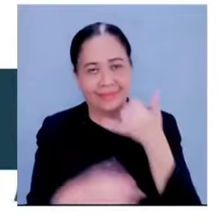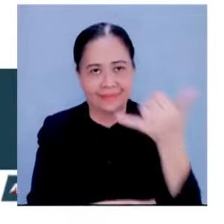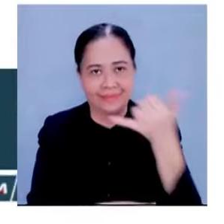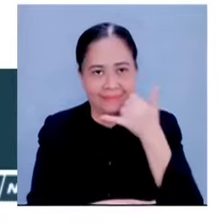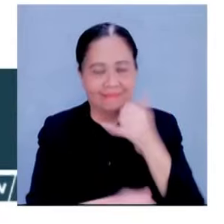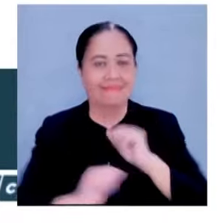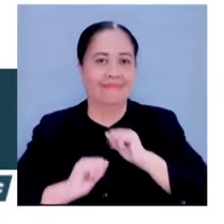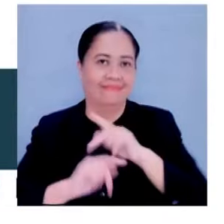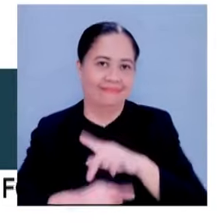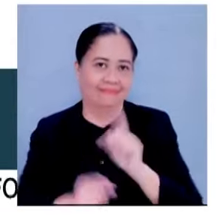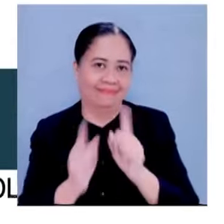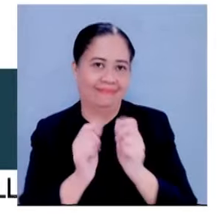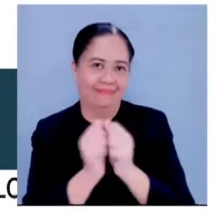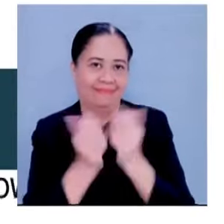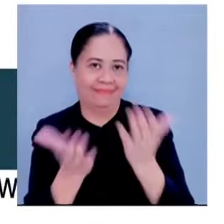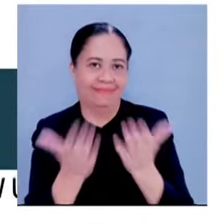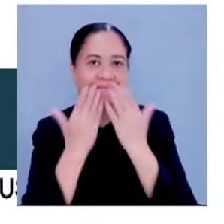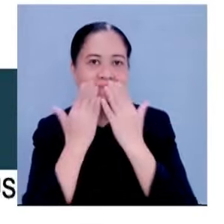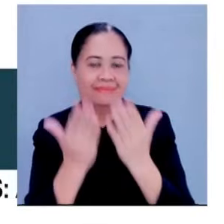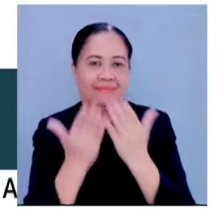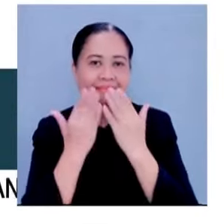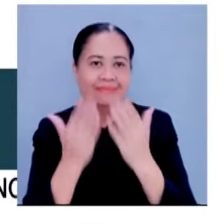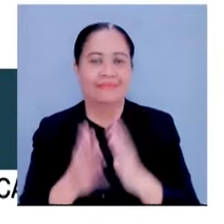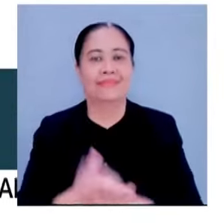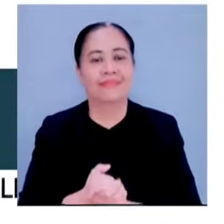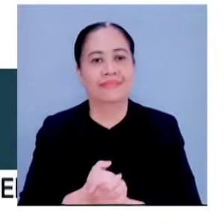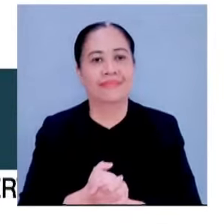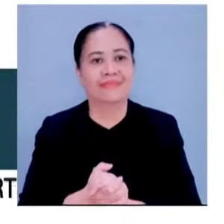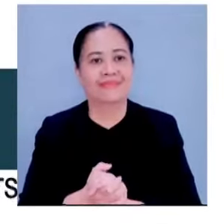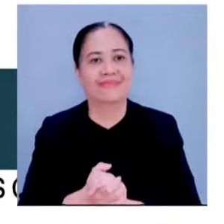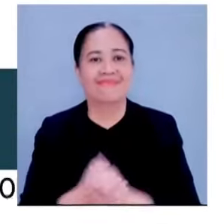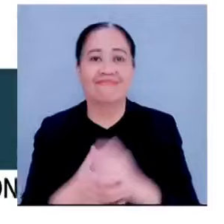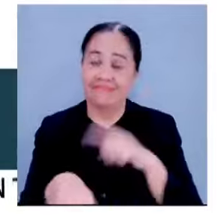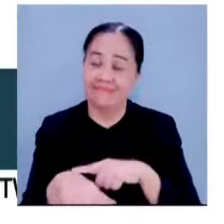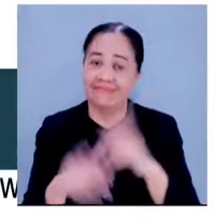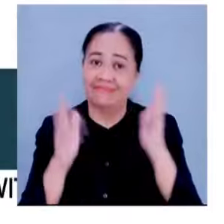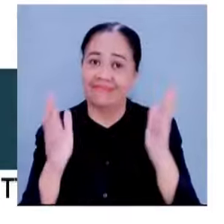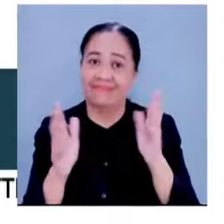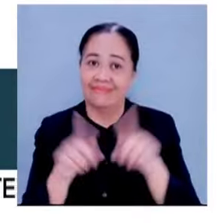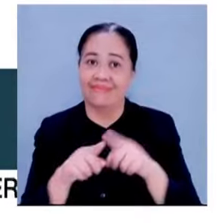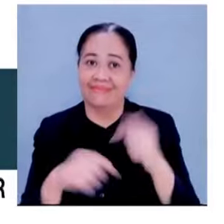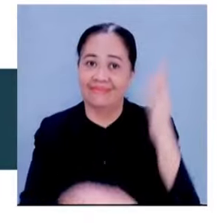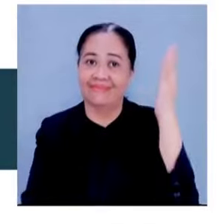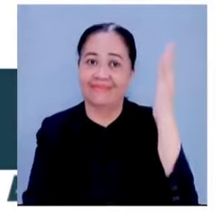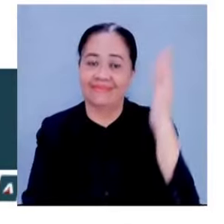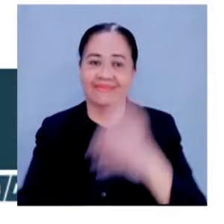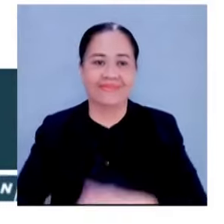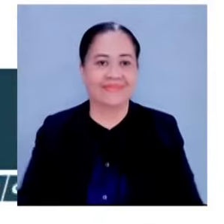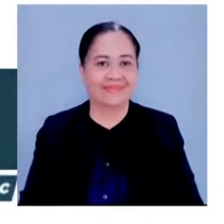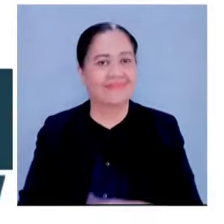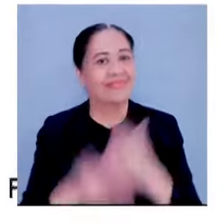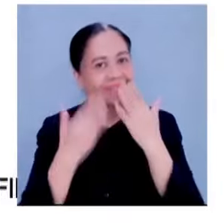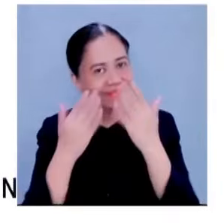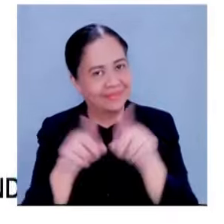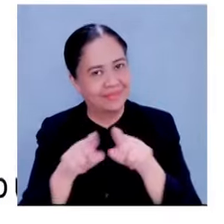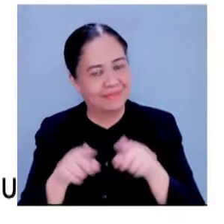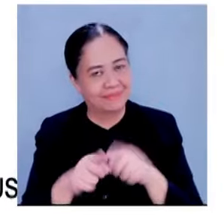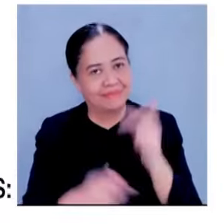Appreciate talking to you. And thanks for taking out some time to talk to us as well this noon. Thank you also,